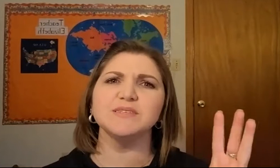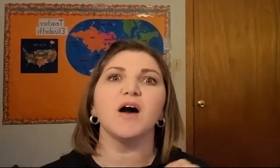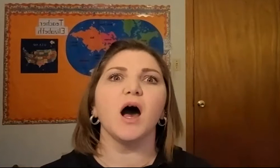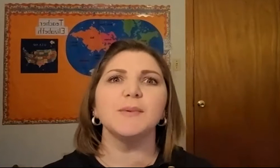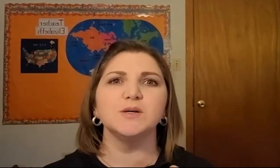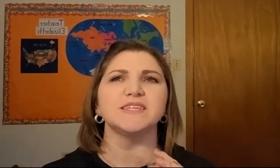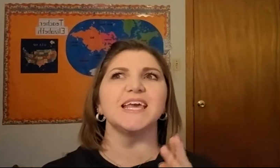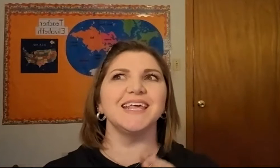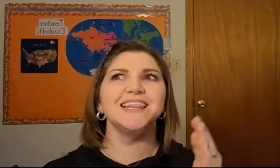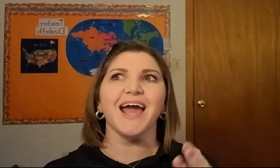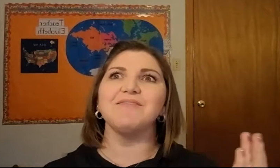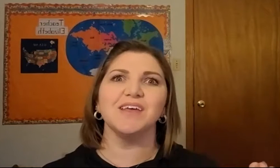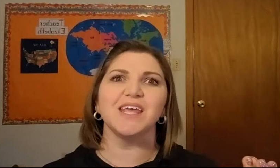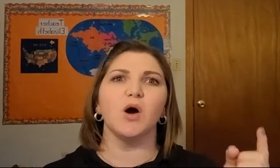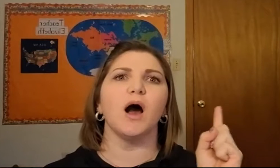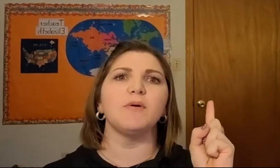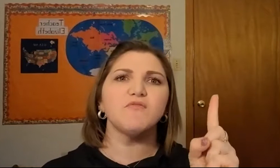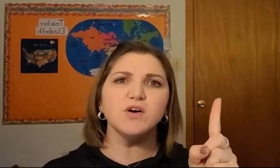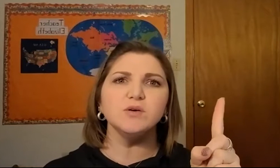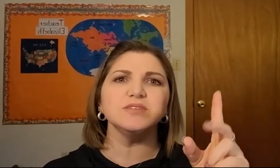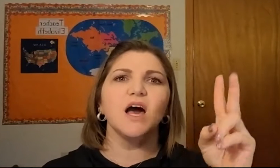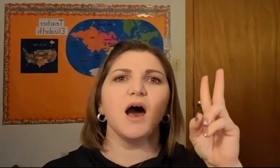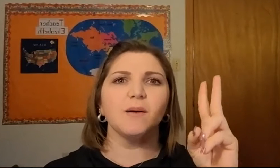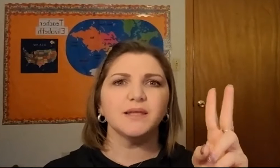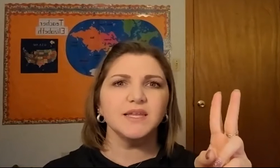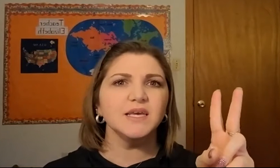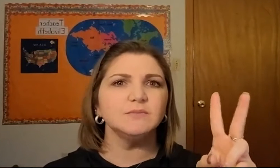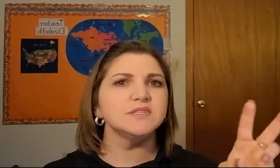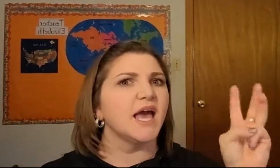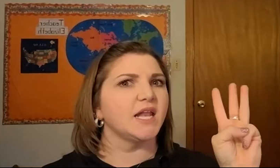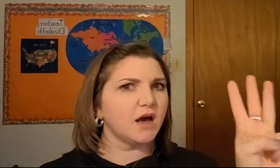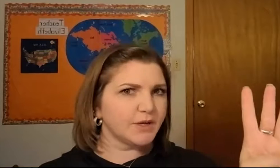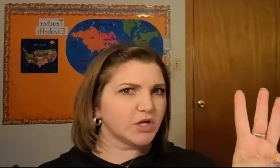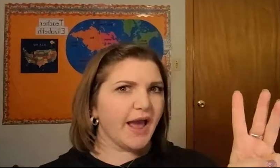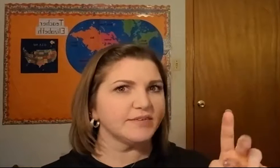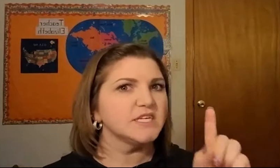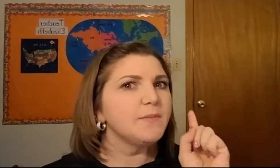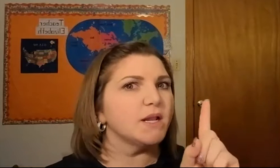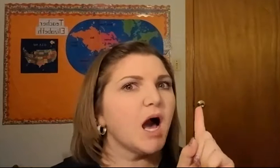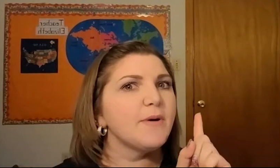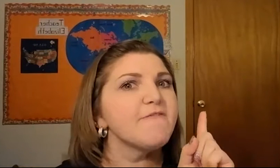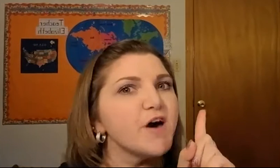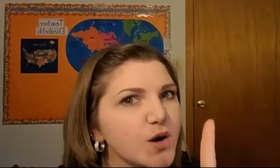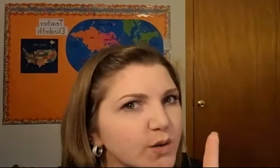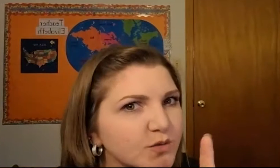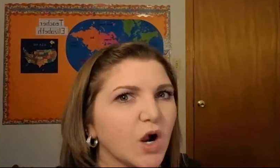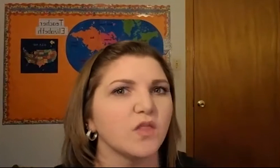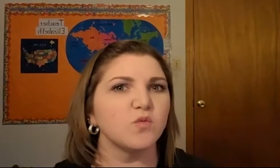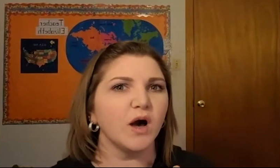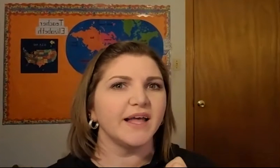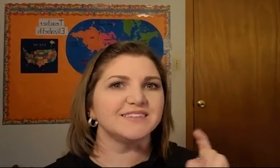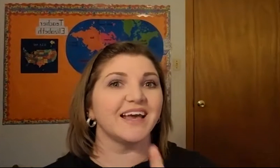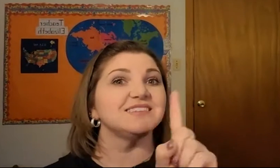different types of homos in that video: homophones, homonyms, and homographs. But homophones